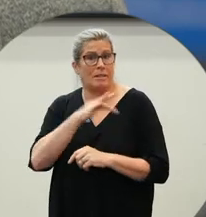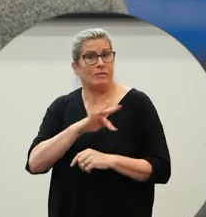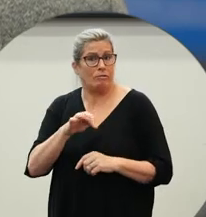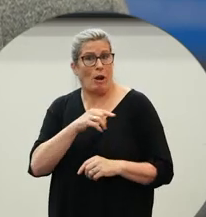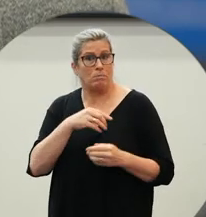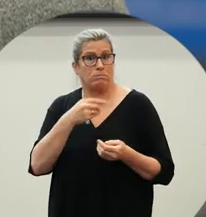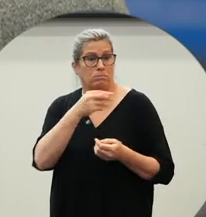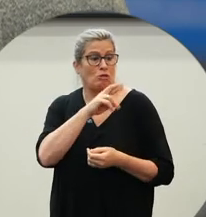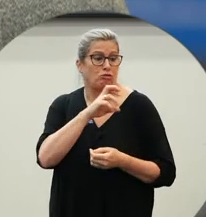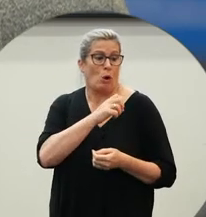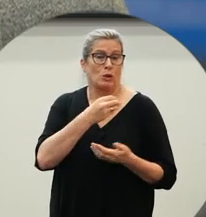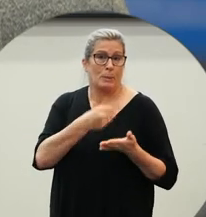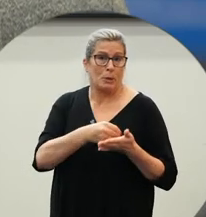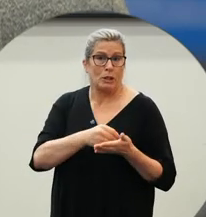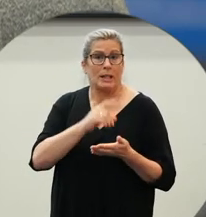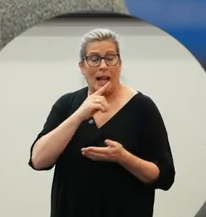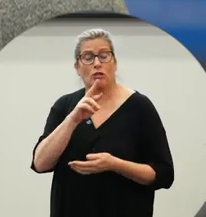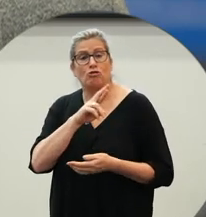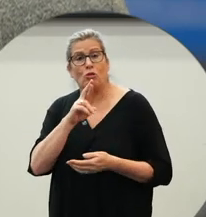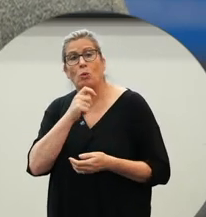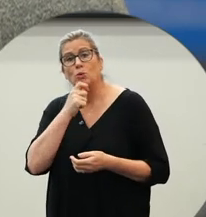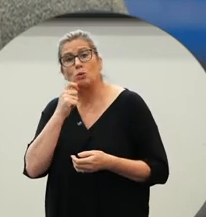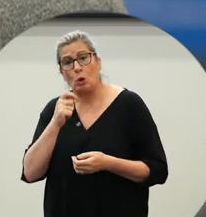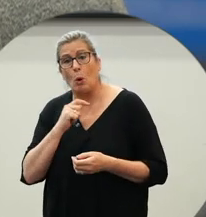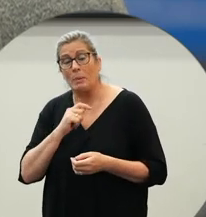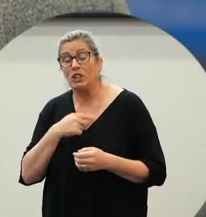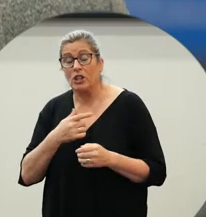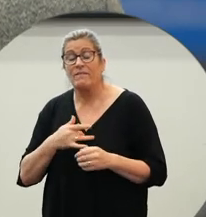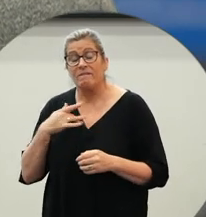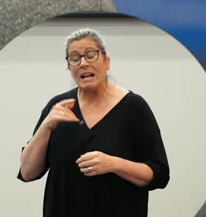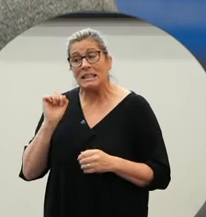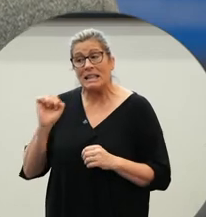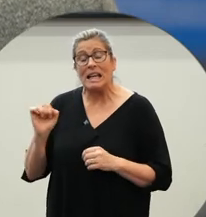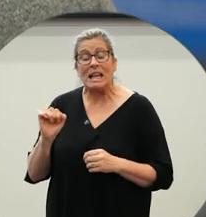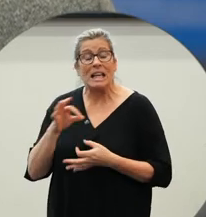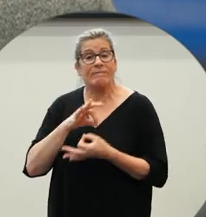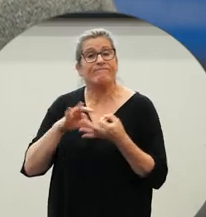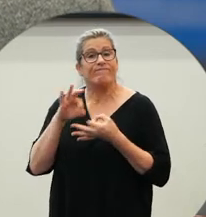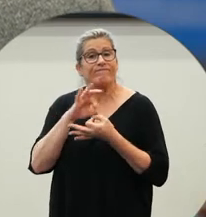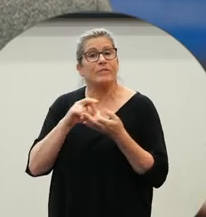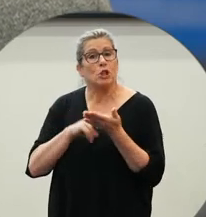told me that on reflection, she felt used by Wally. He disputes that,